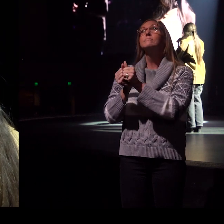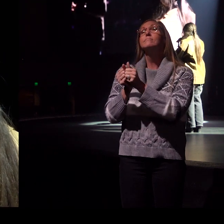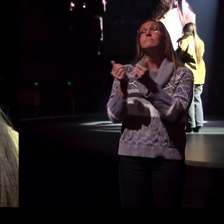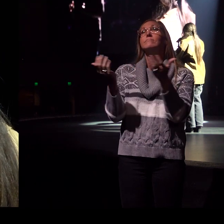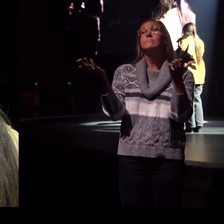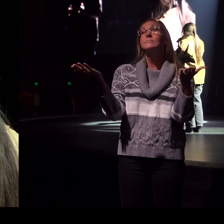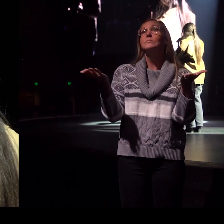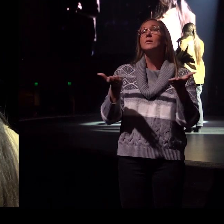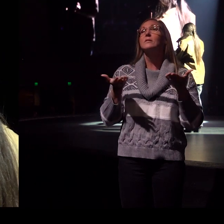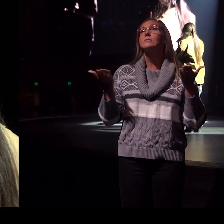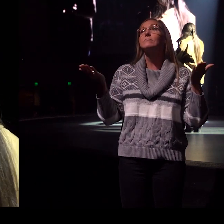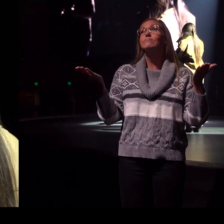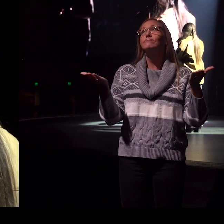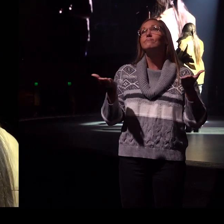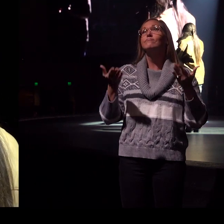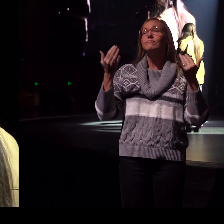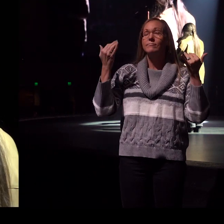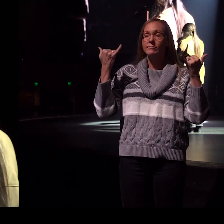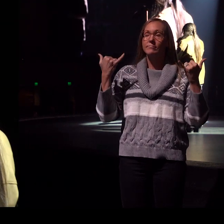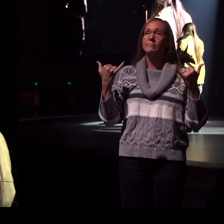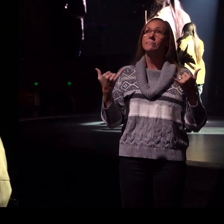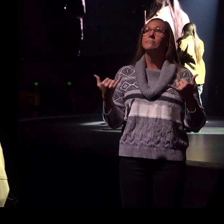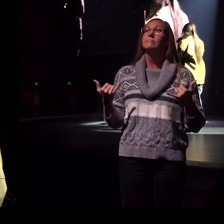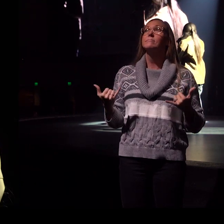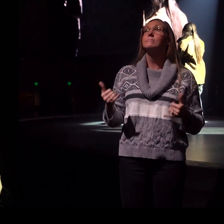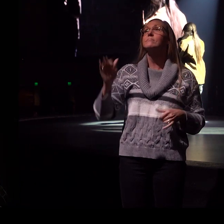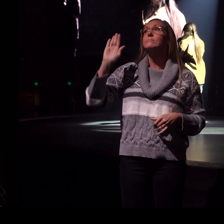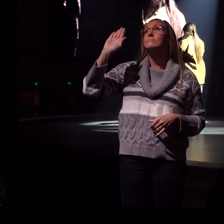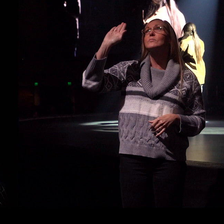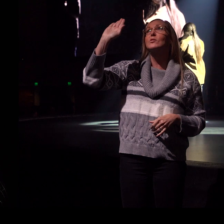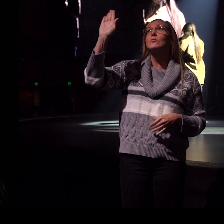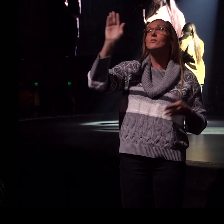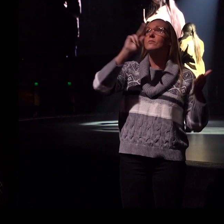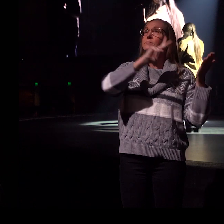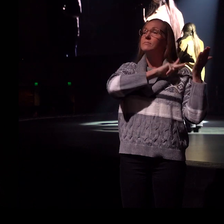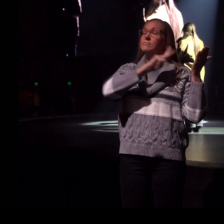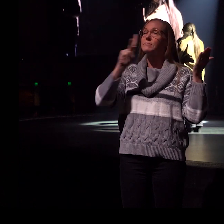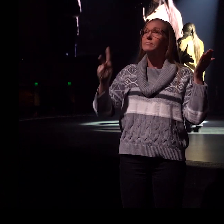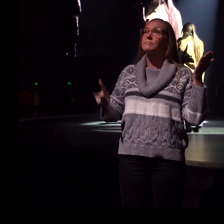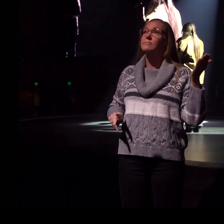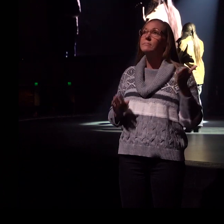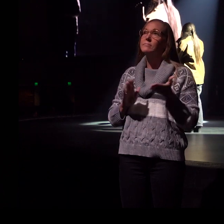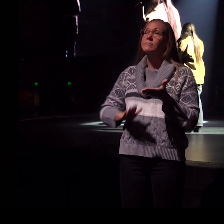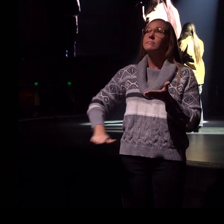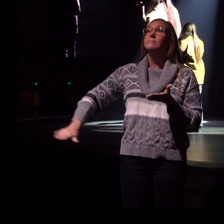midst. Here and now, your kingdom lives.